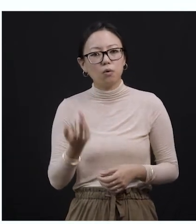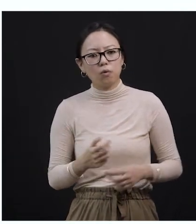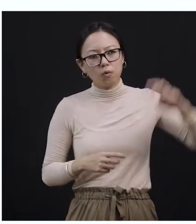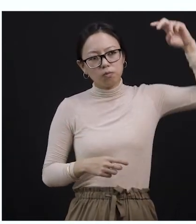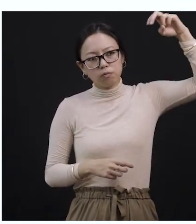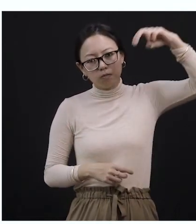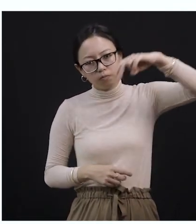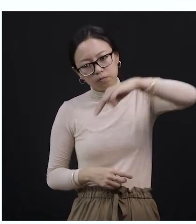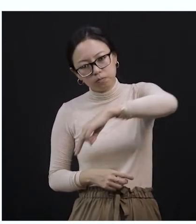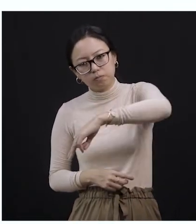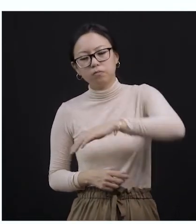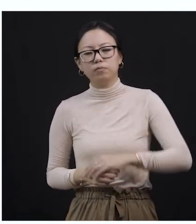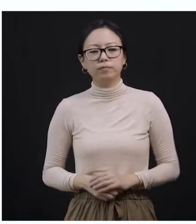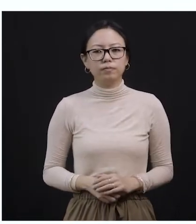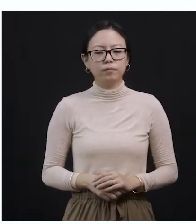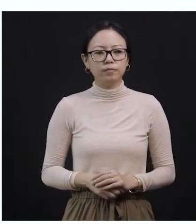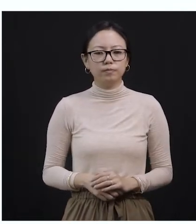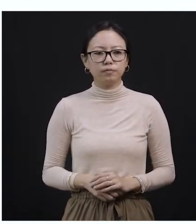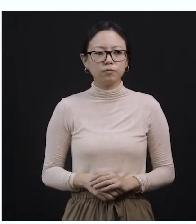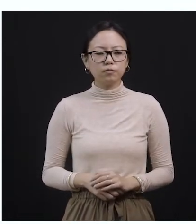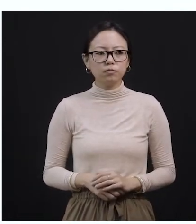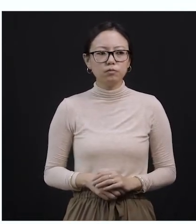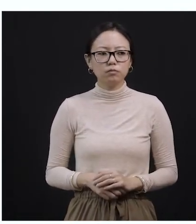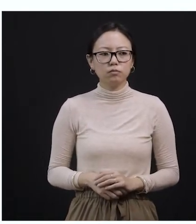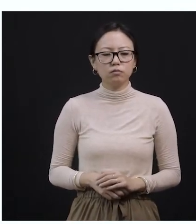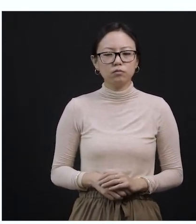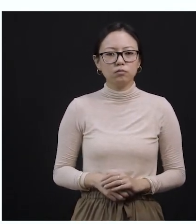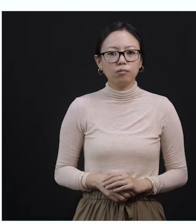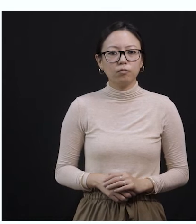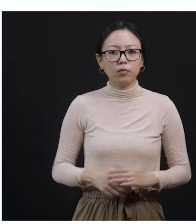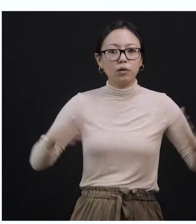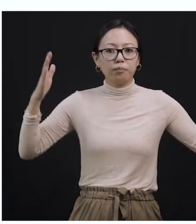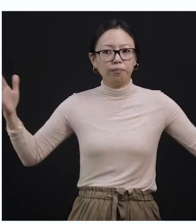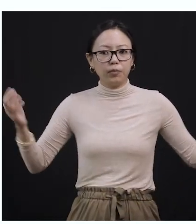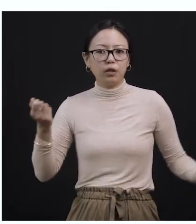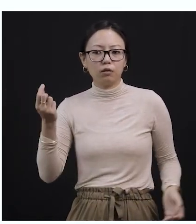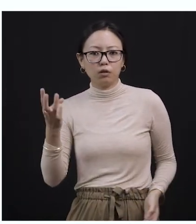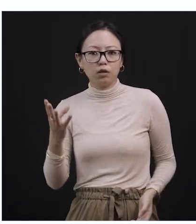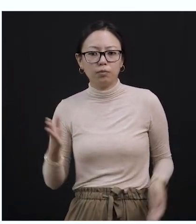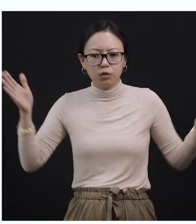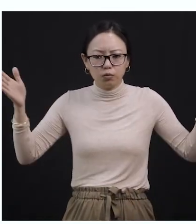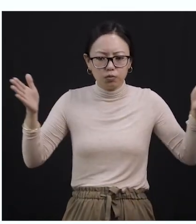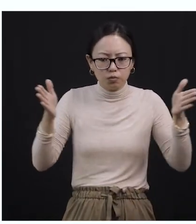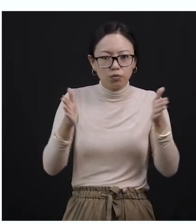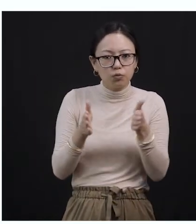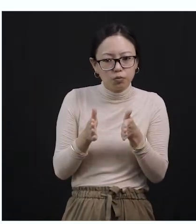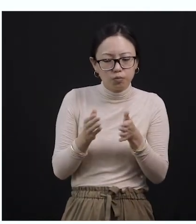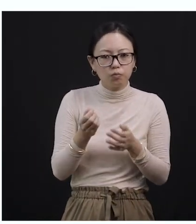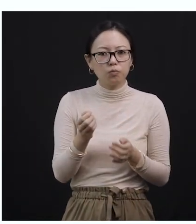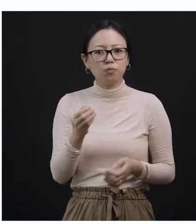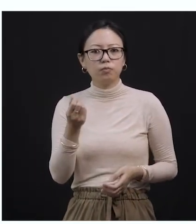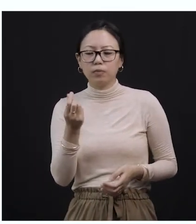means in mathematics we are going to use these as from a bigger number to the smallest number. All